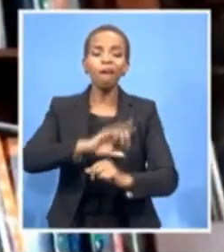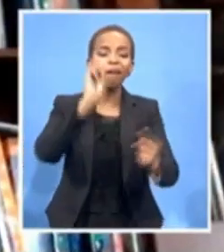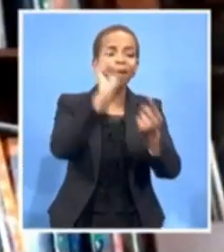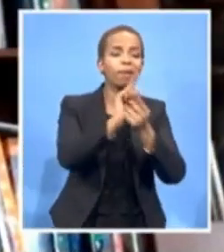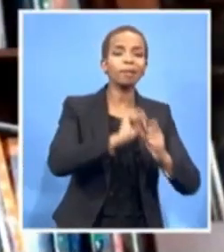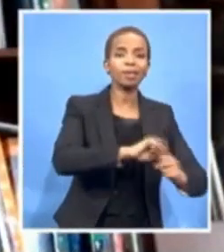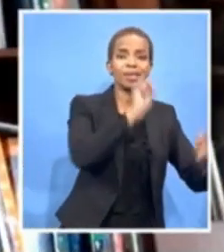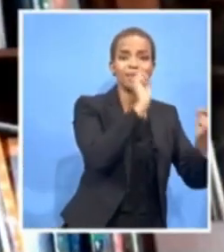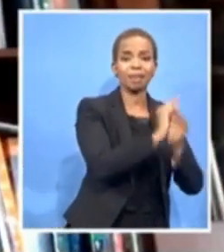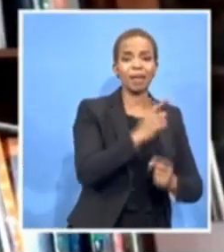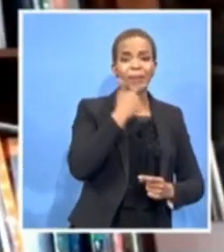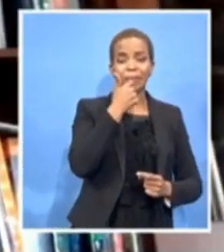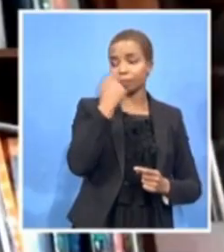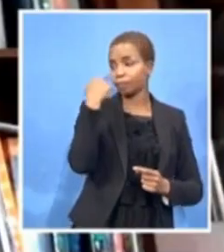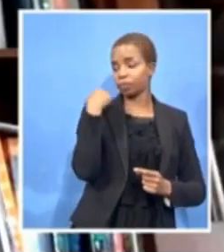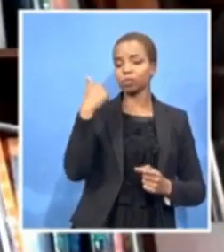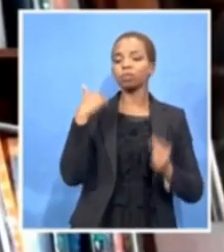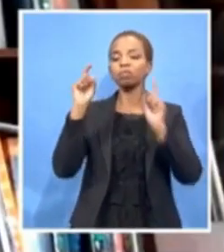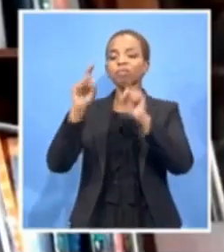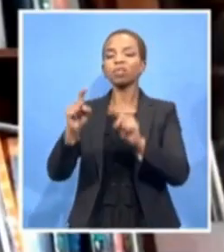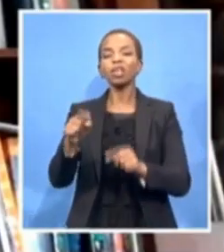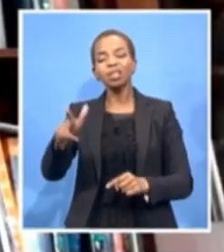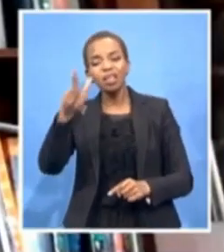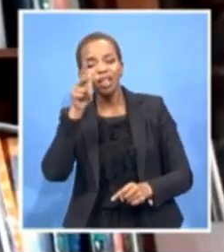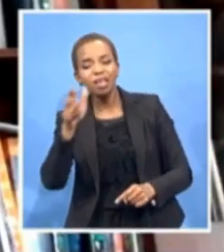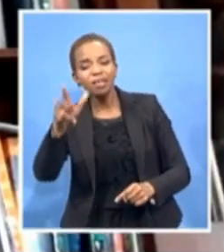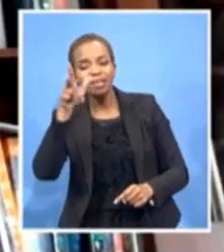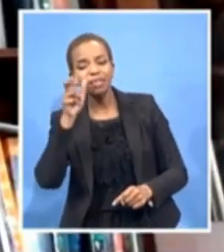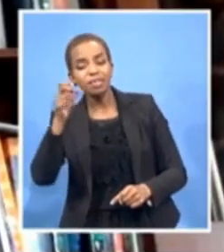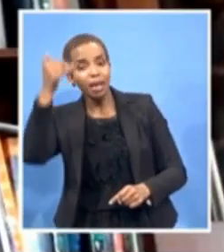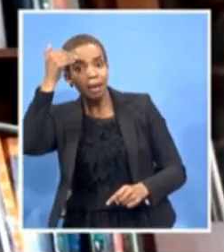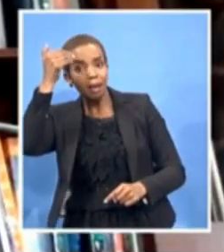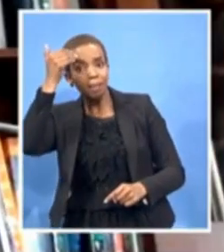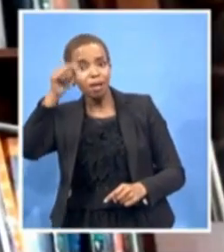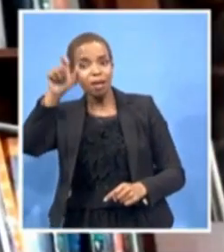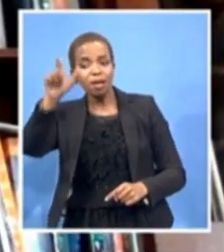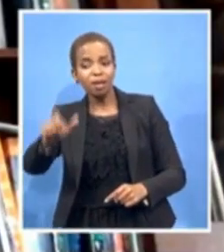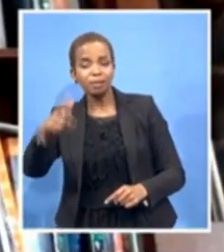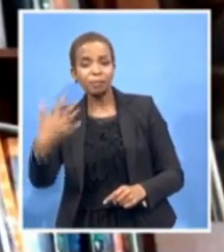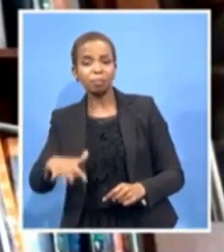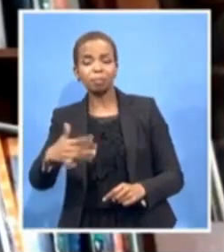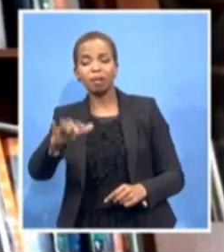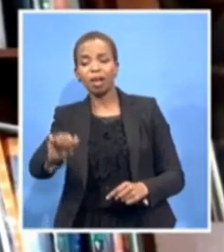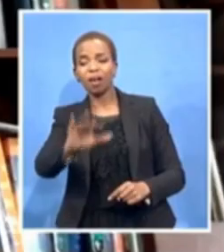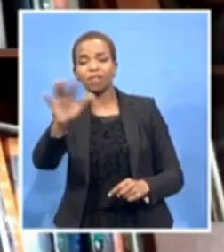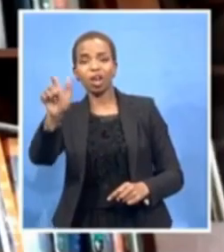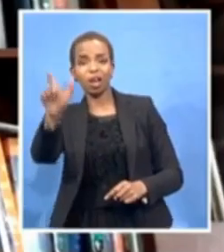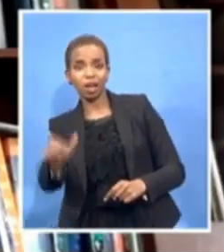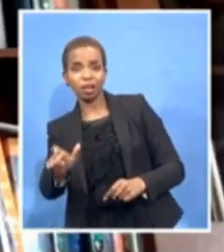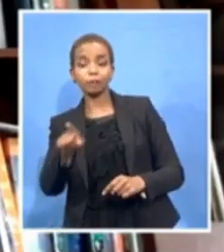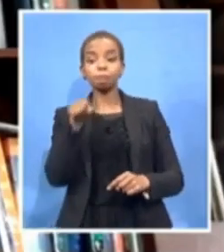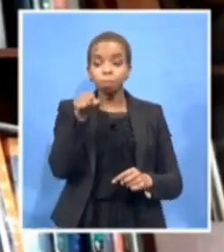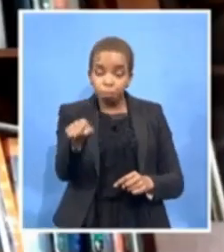African minds. The lady who was dismissed by the African Union, Dr.